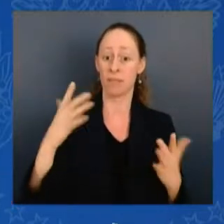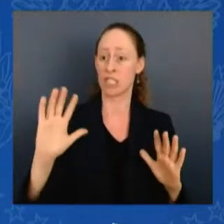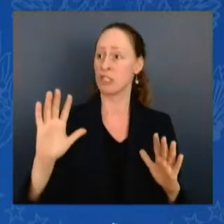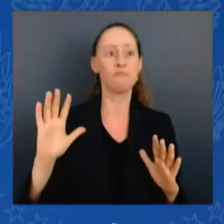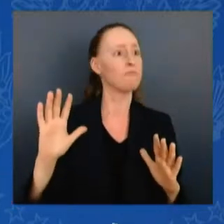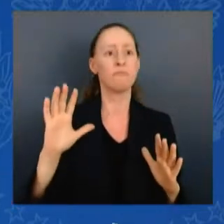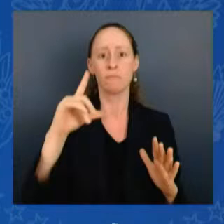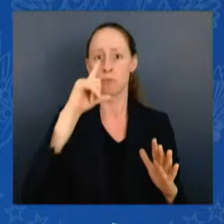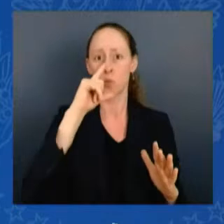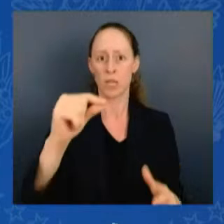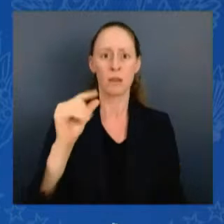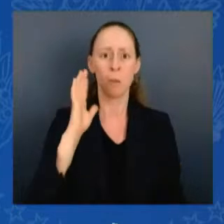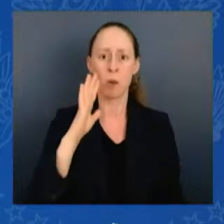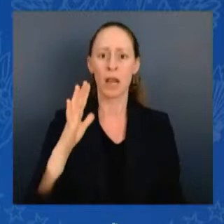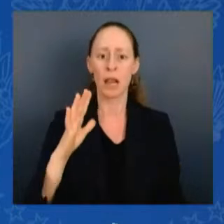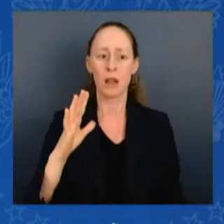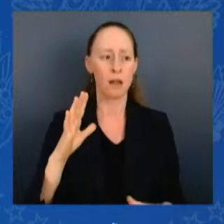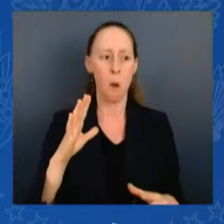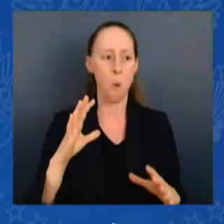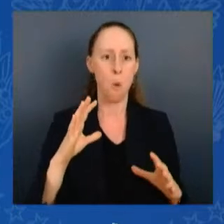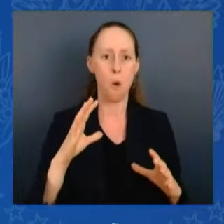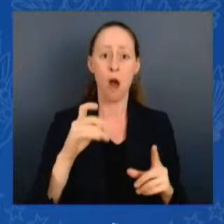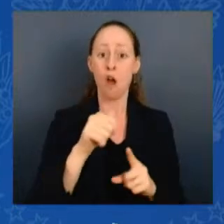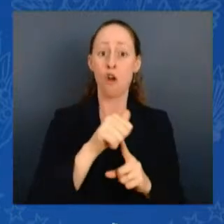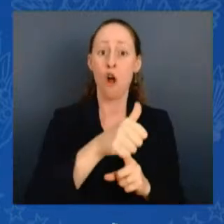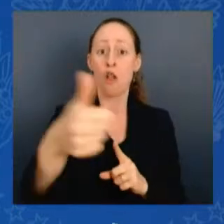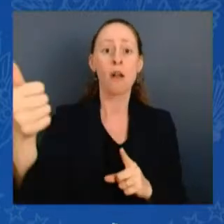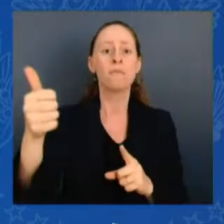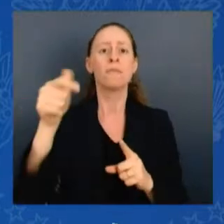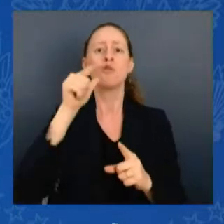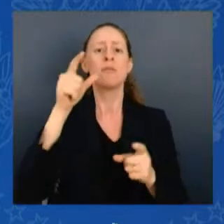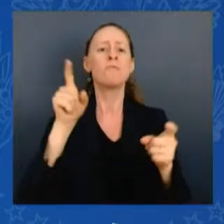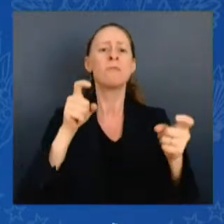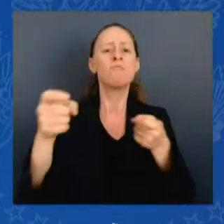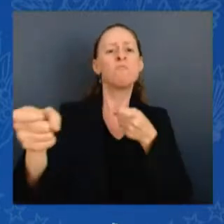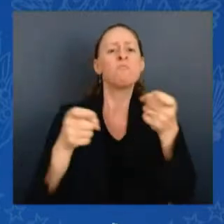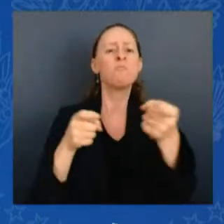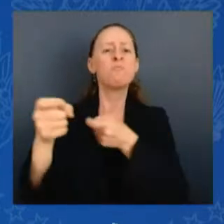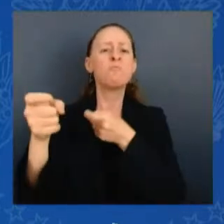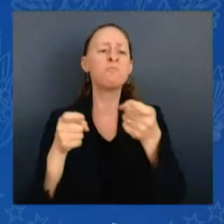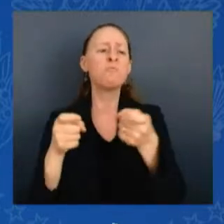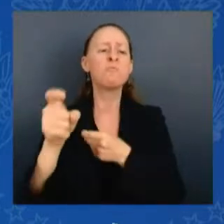leaders in Iran, in North Korea, and China.